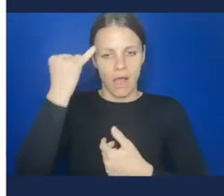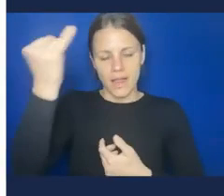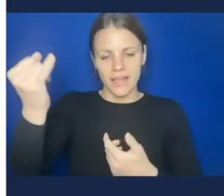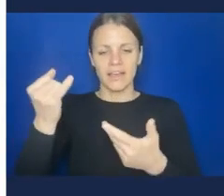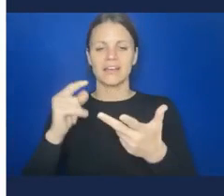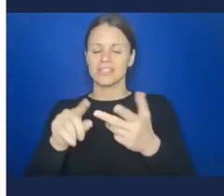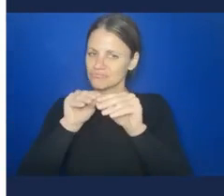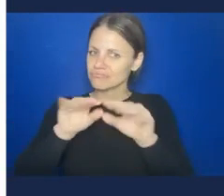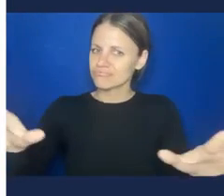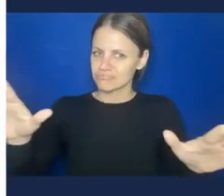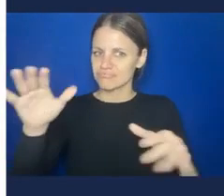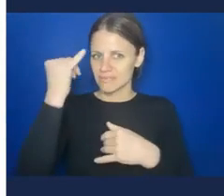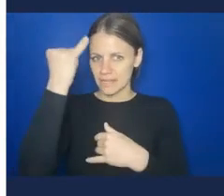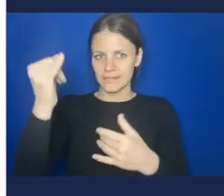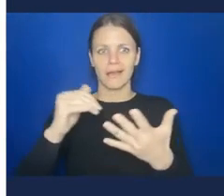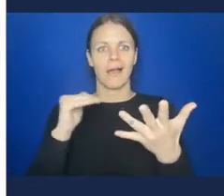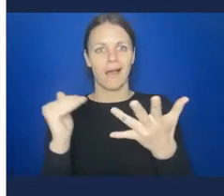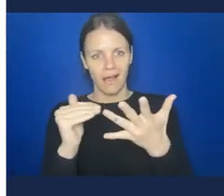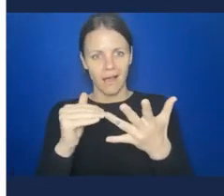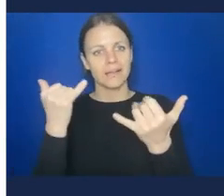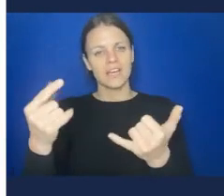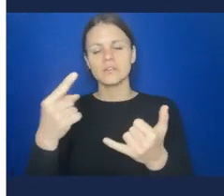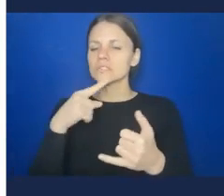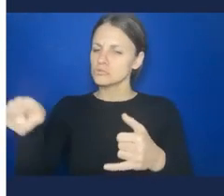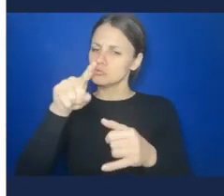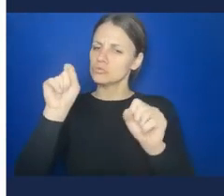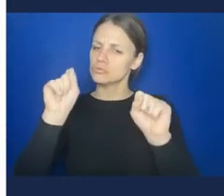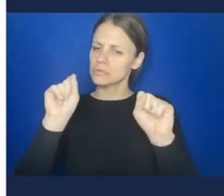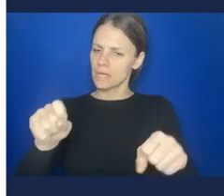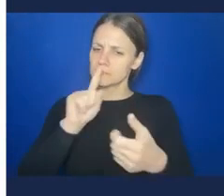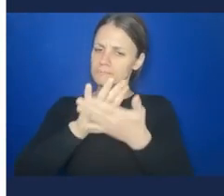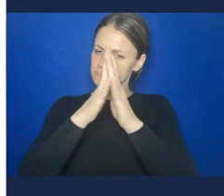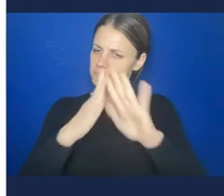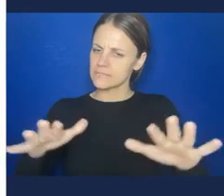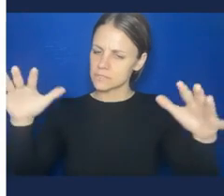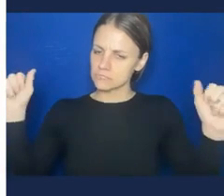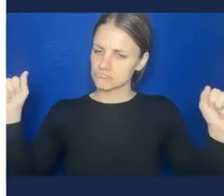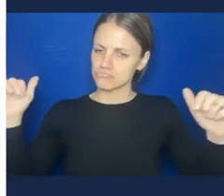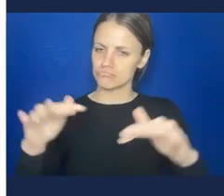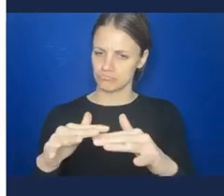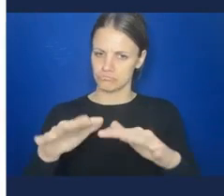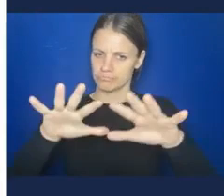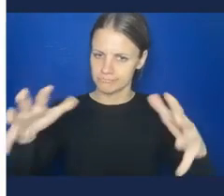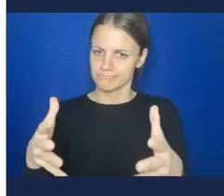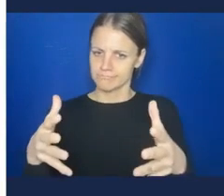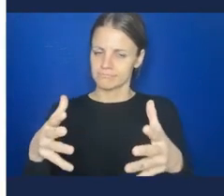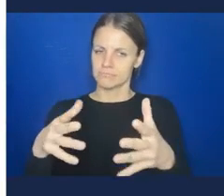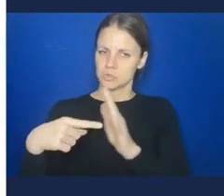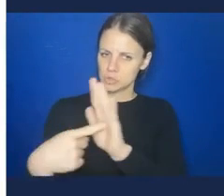you also have the right to peaceably assemble. That is to physically gather, to show